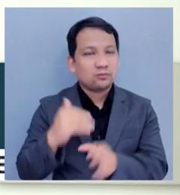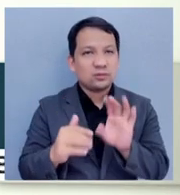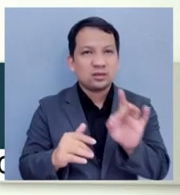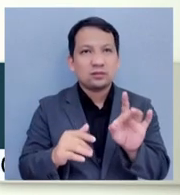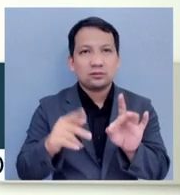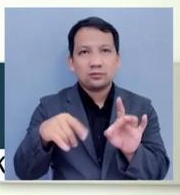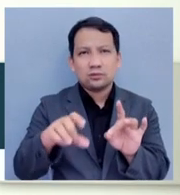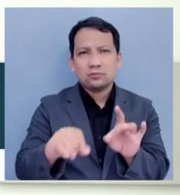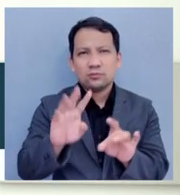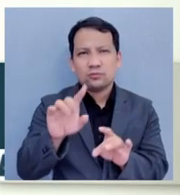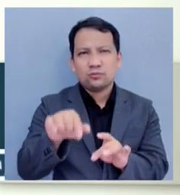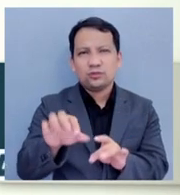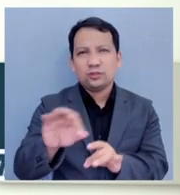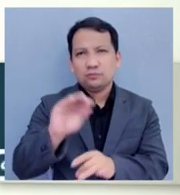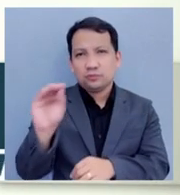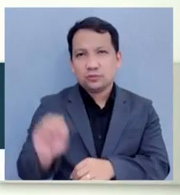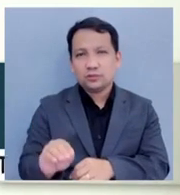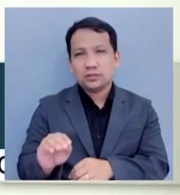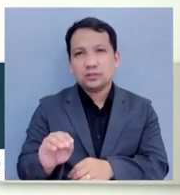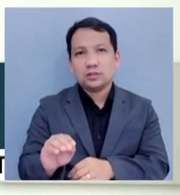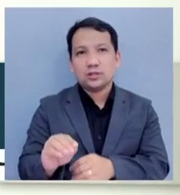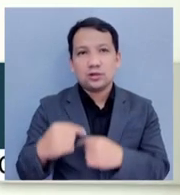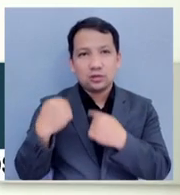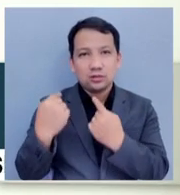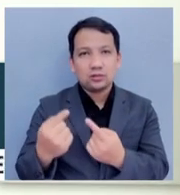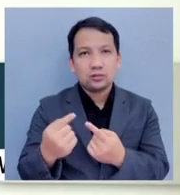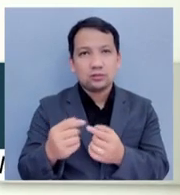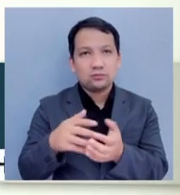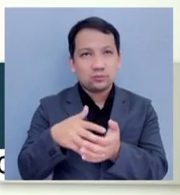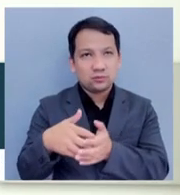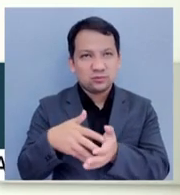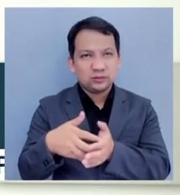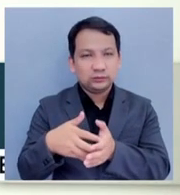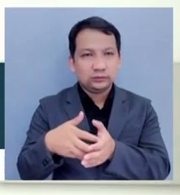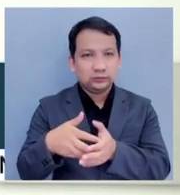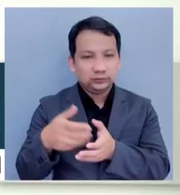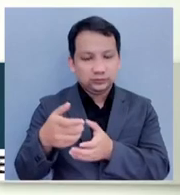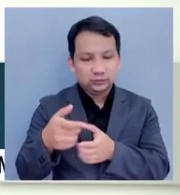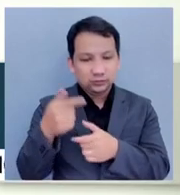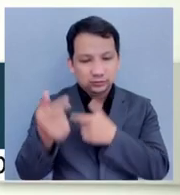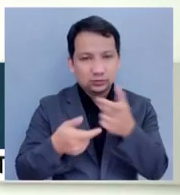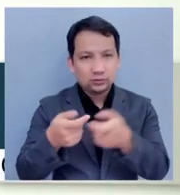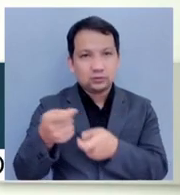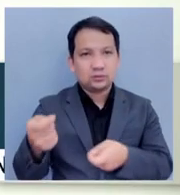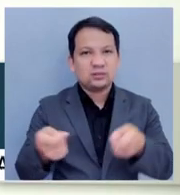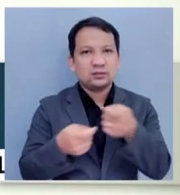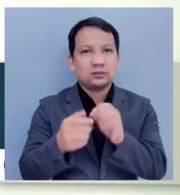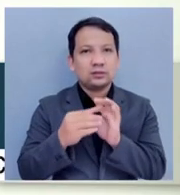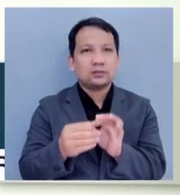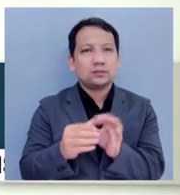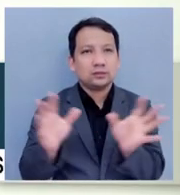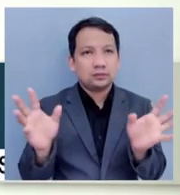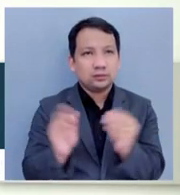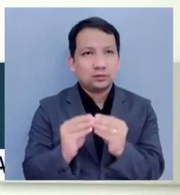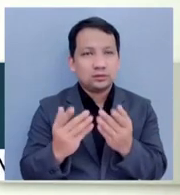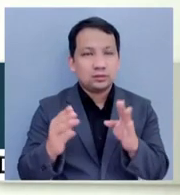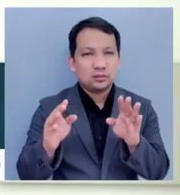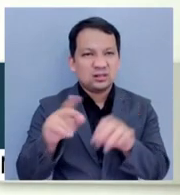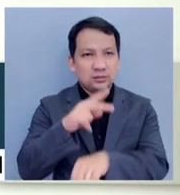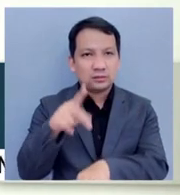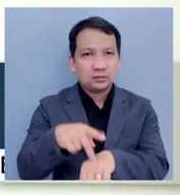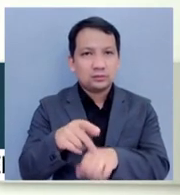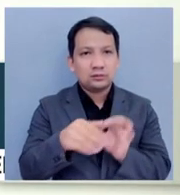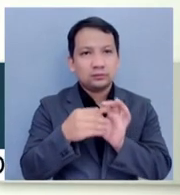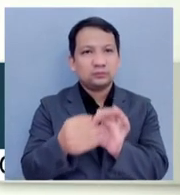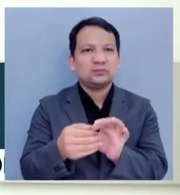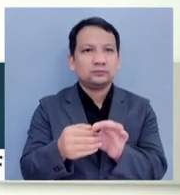of 4.9% due to weakening global trade. The AMRO chief economist said that the Philippines will also be